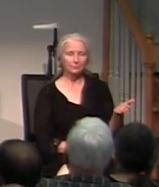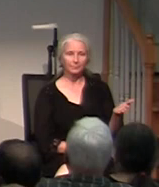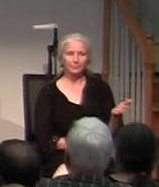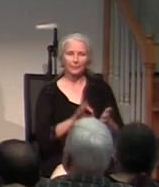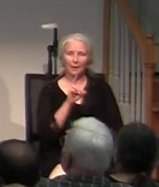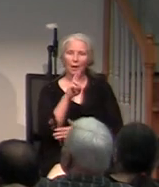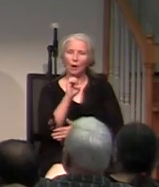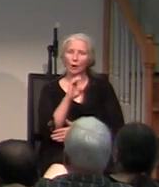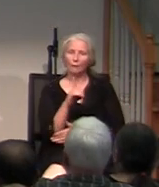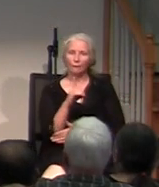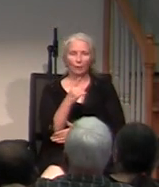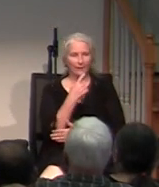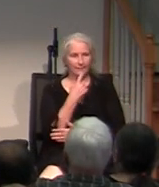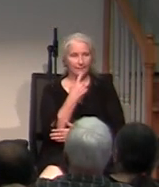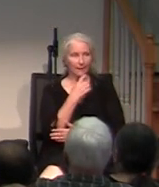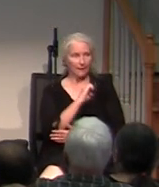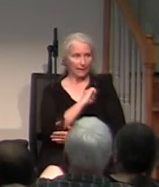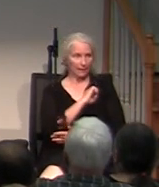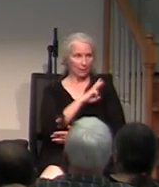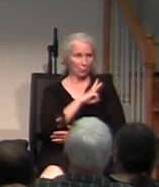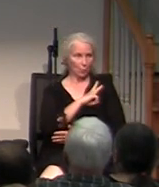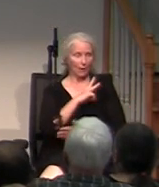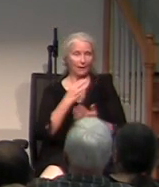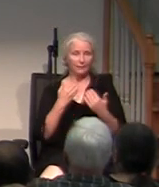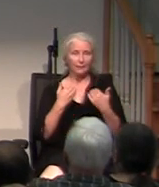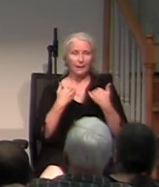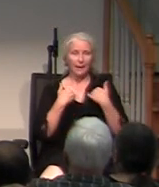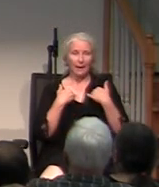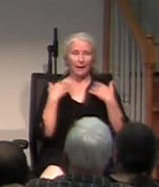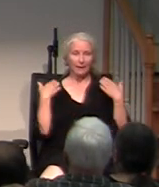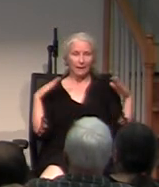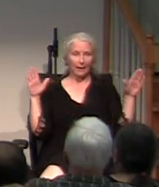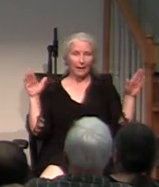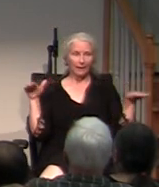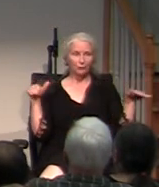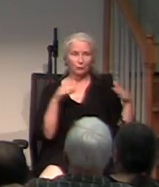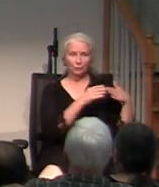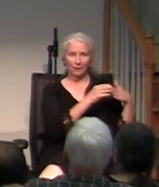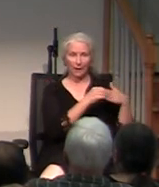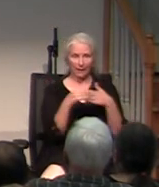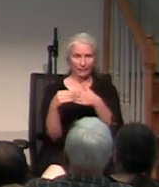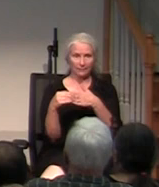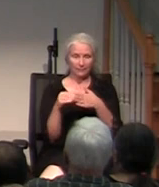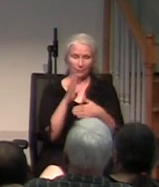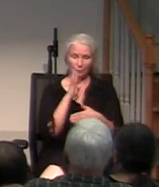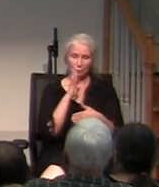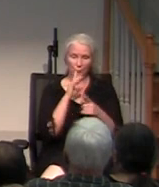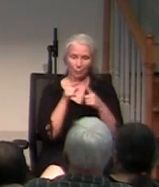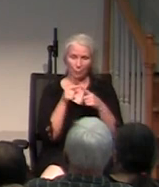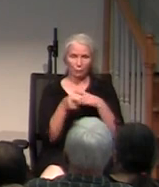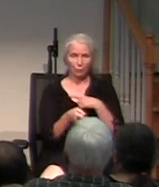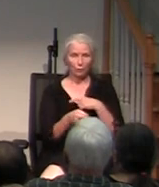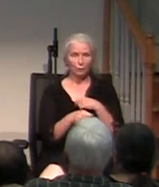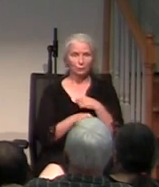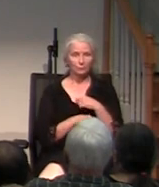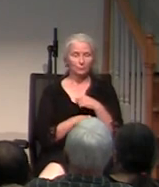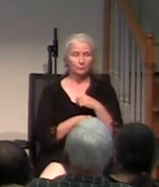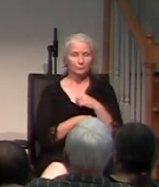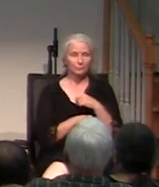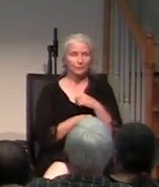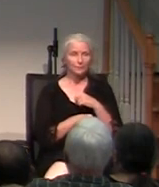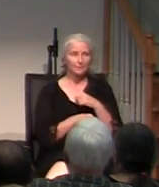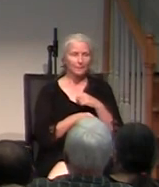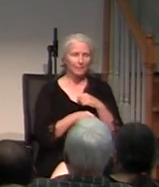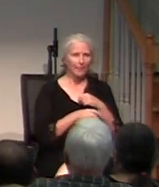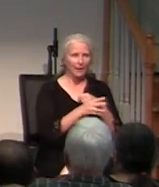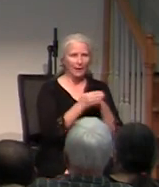Fred mentioned Ellen White had an angel, a guide, who would often speak to her. And he was